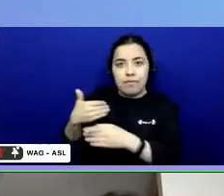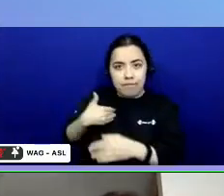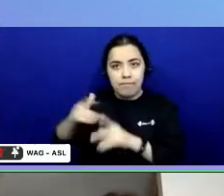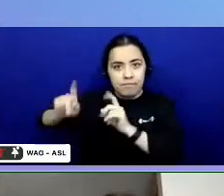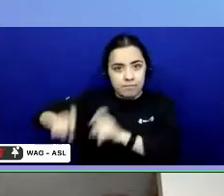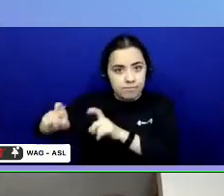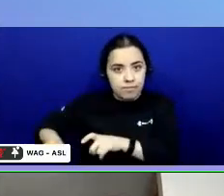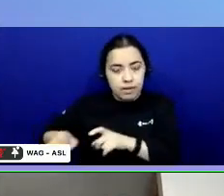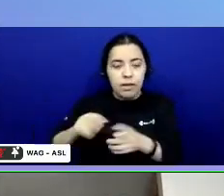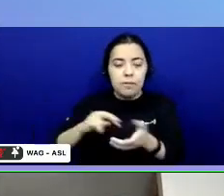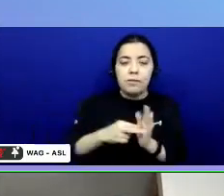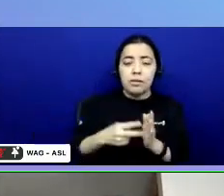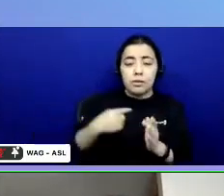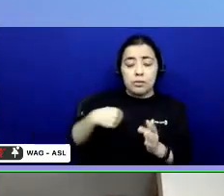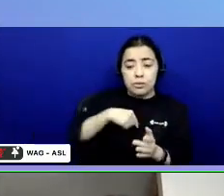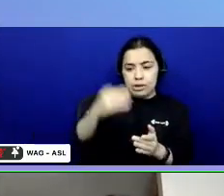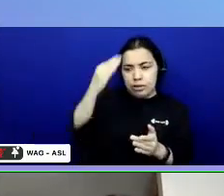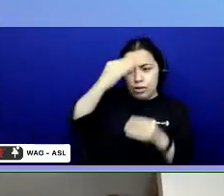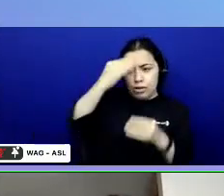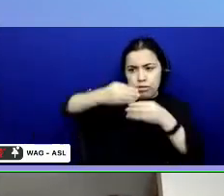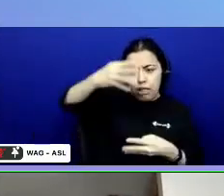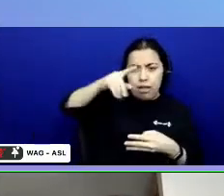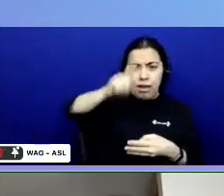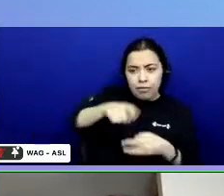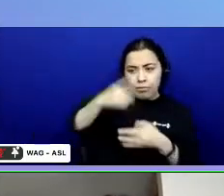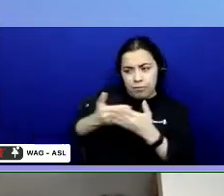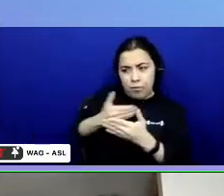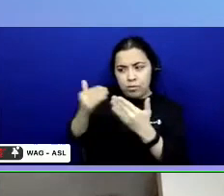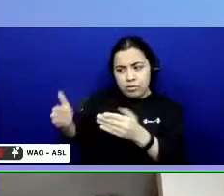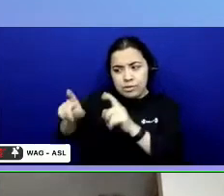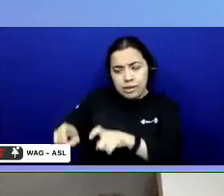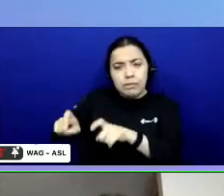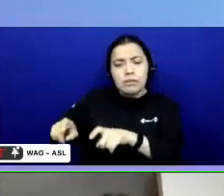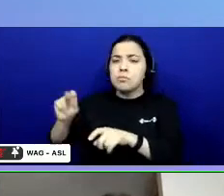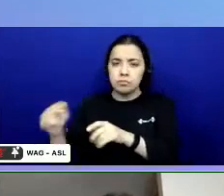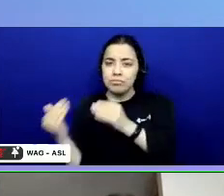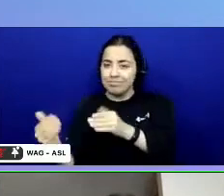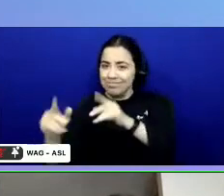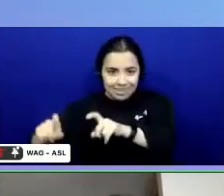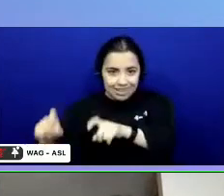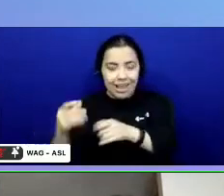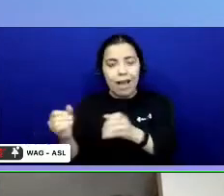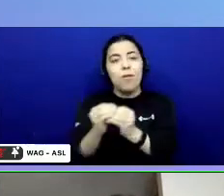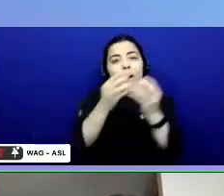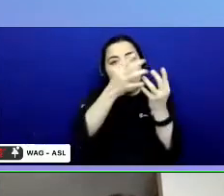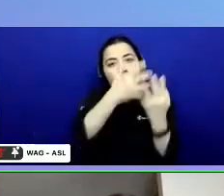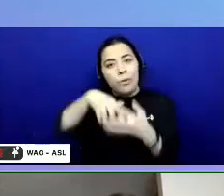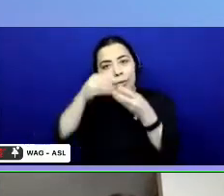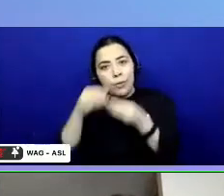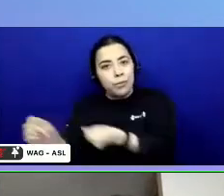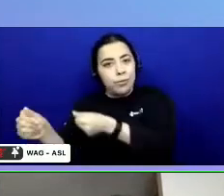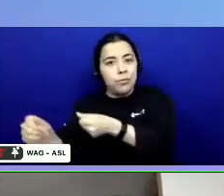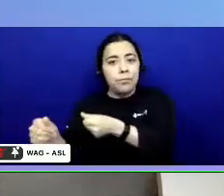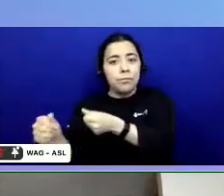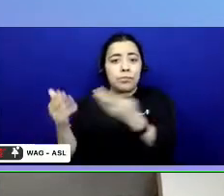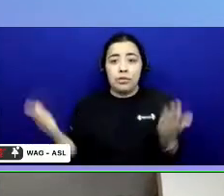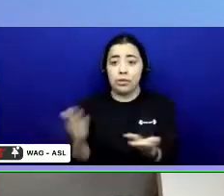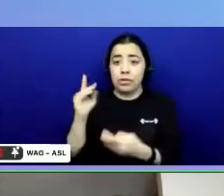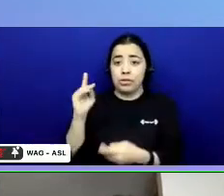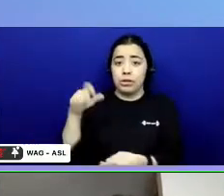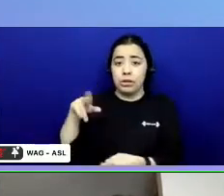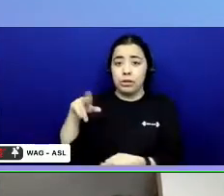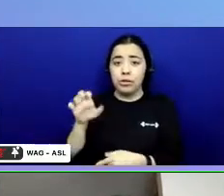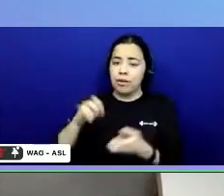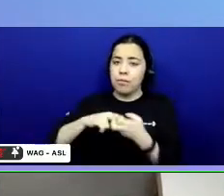to test things, and it also increases the efficiency. Here at Deque, we address this particular problem by using